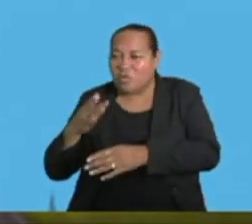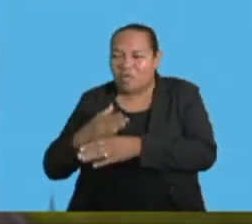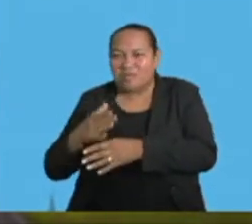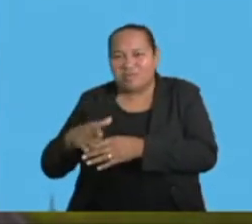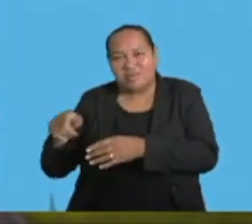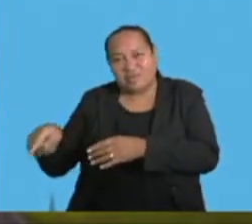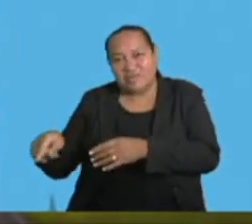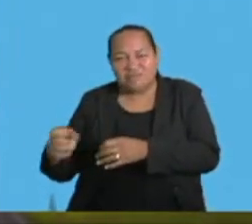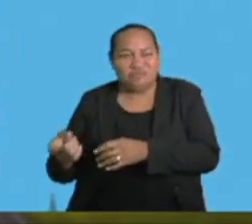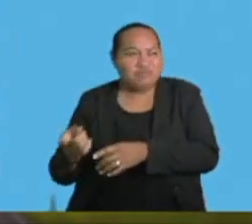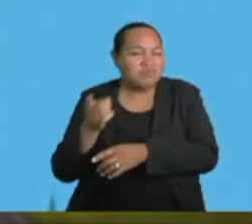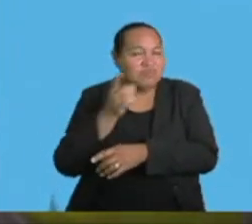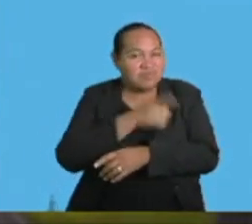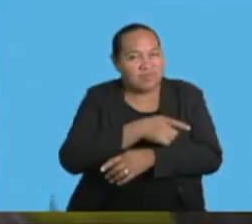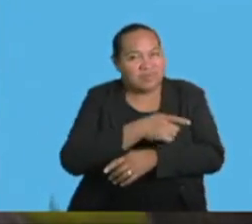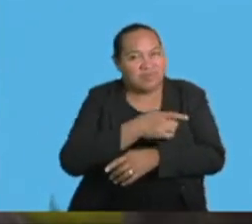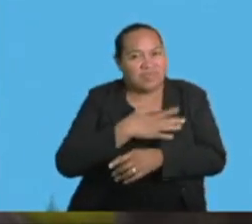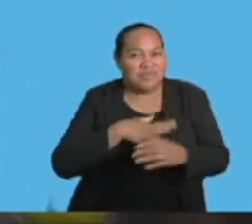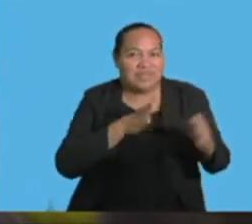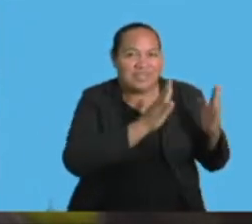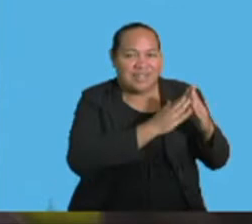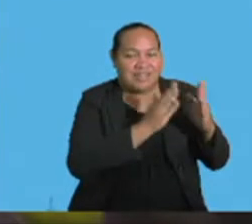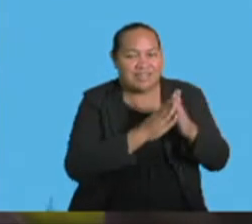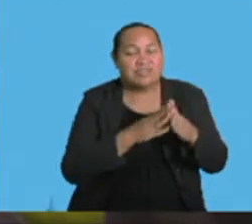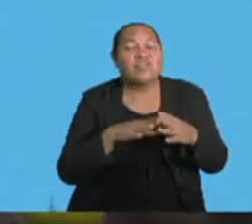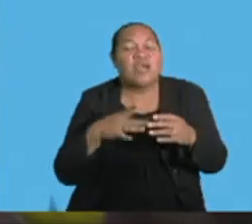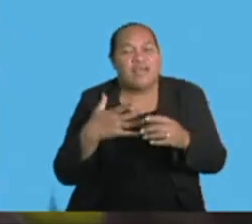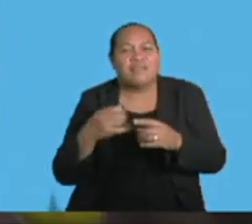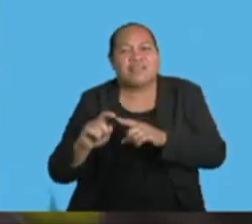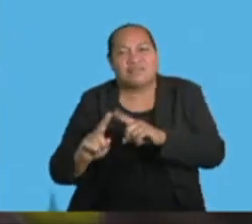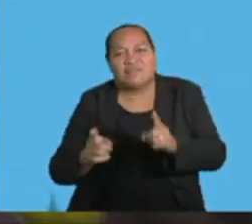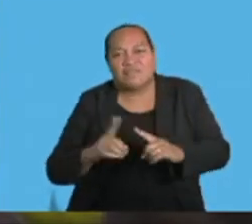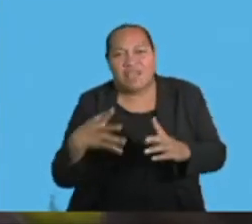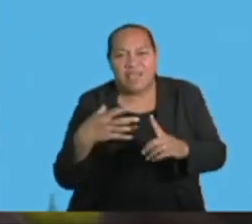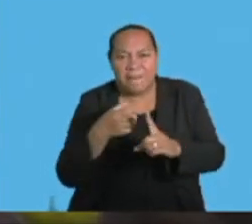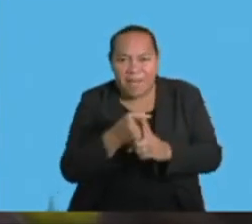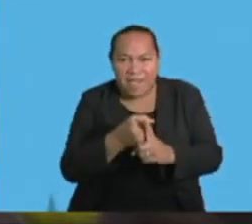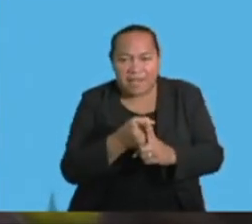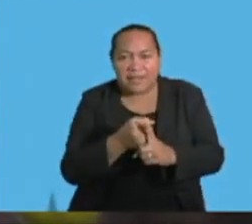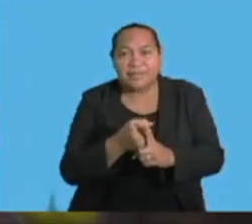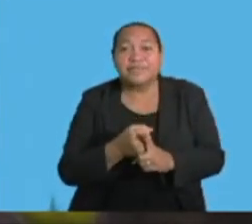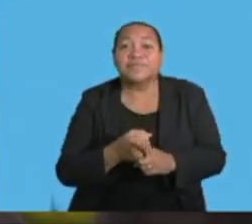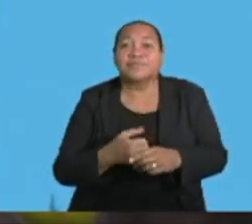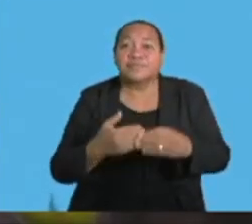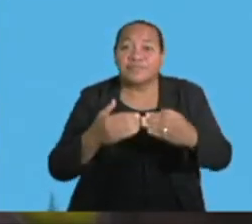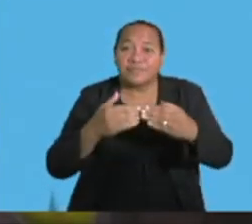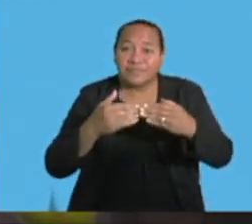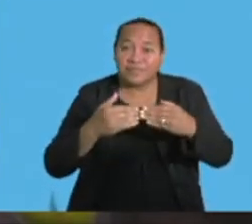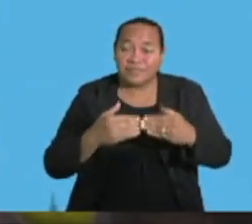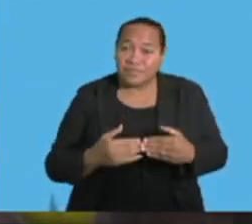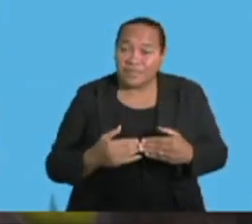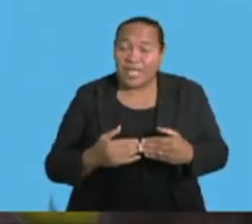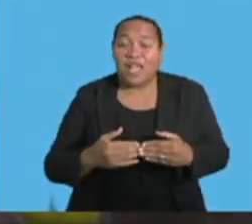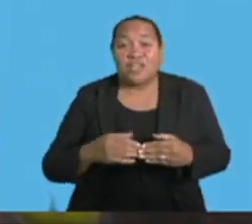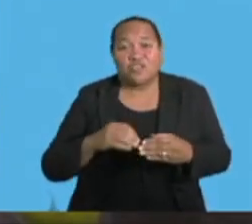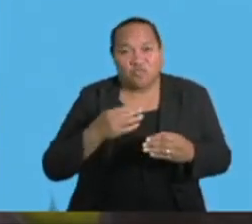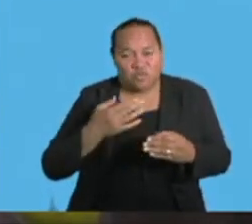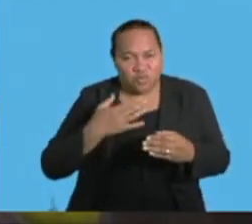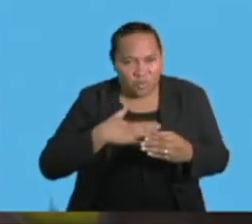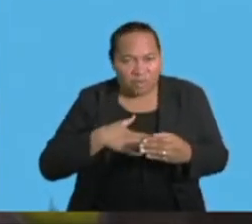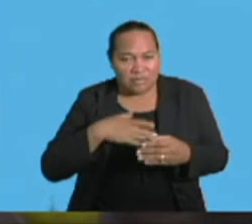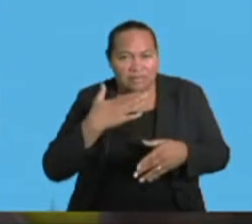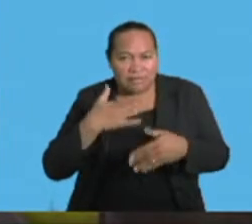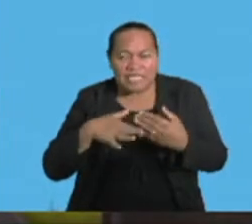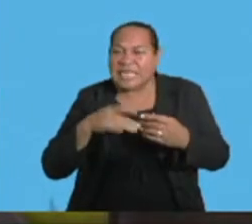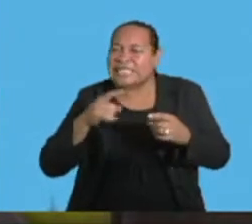So all of these things actually have an impact. And a rural-urban drift, Mr. Speaker, sir, to contextualize it, is in fact